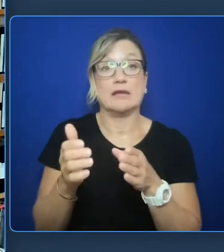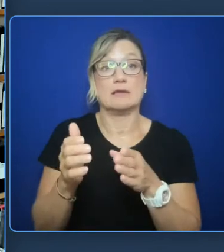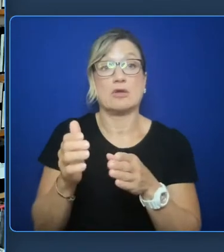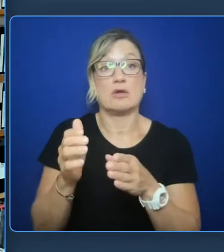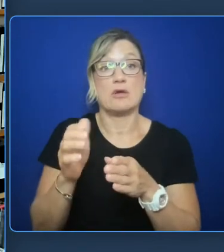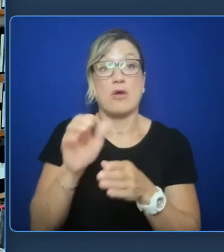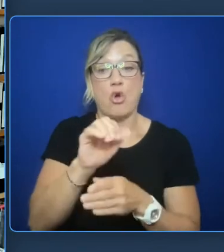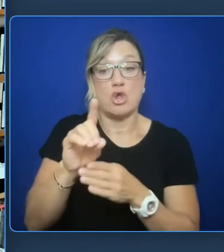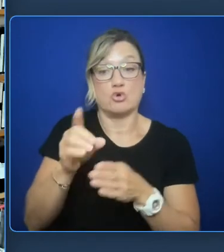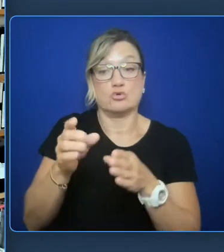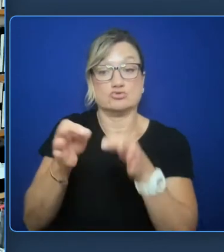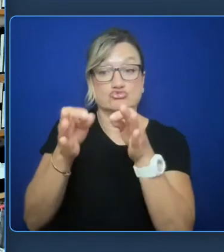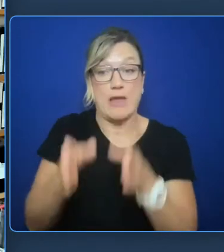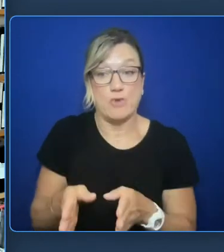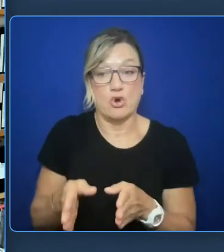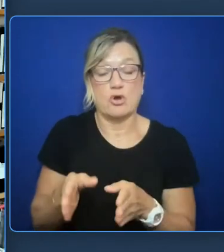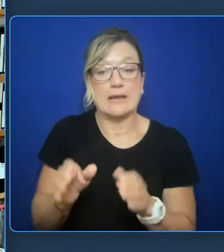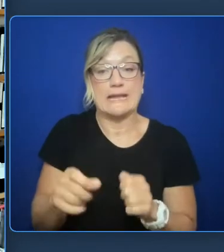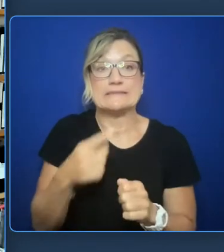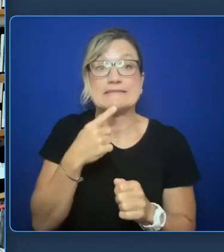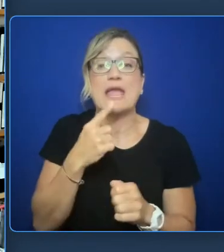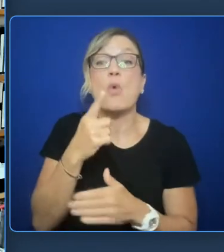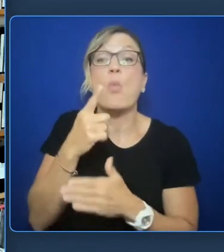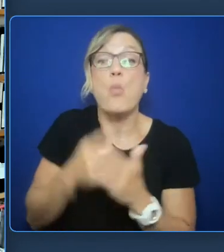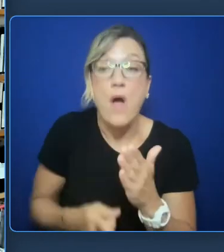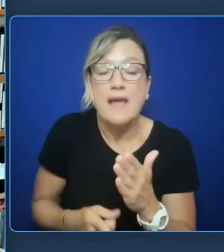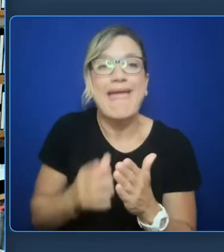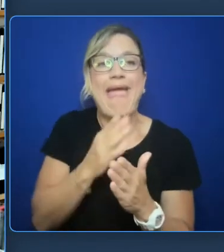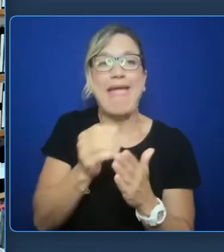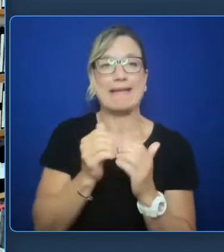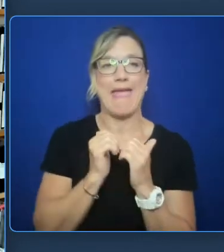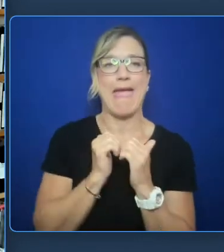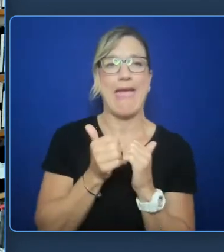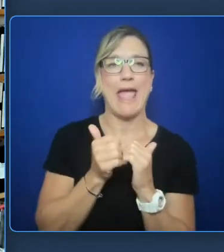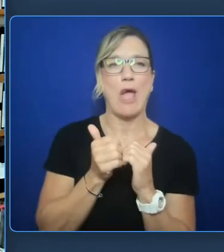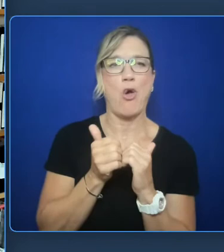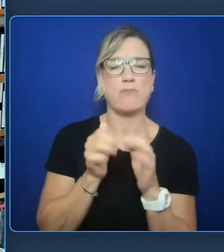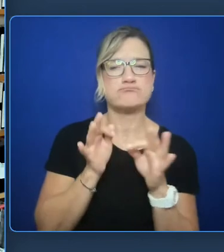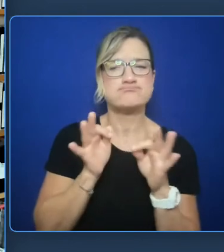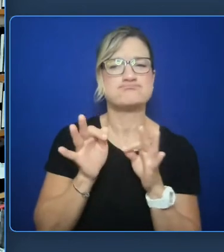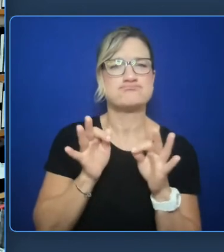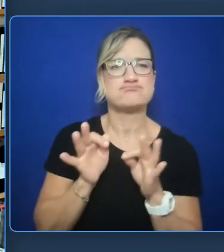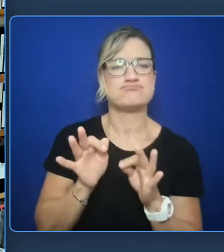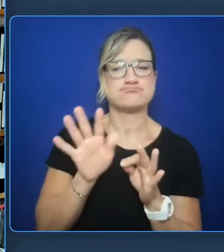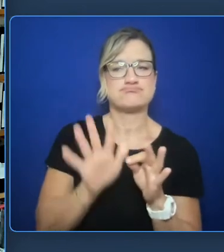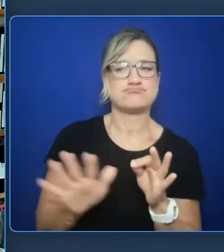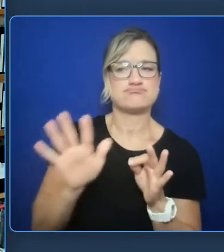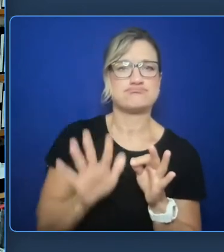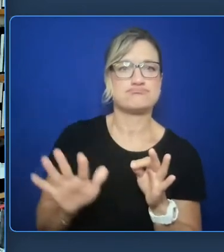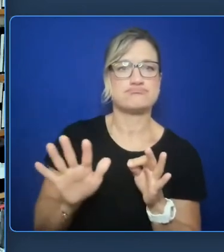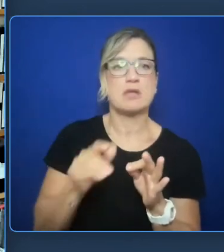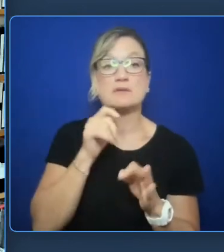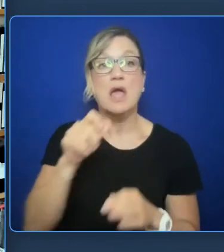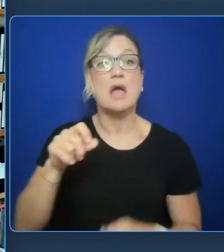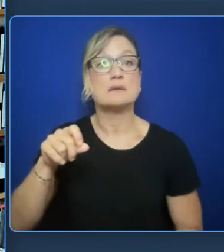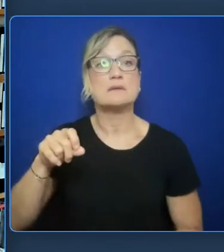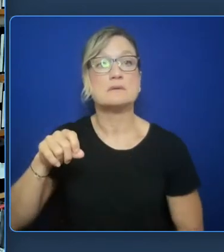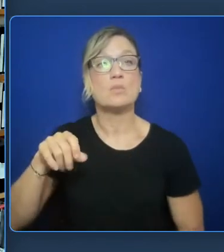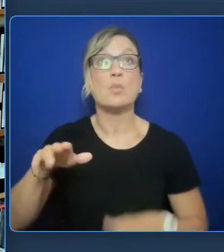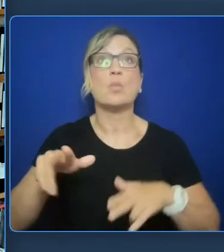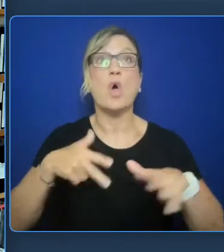can tell you not only what, but give you the how. So in other words, you're not just walking, maybe